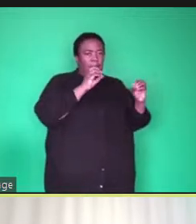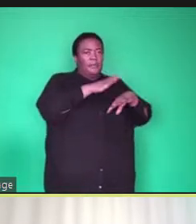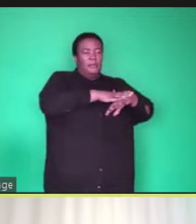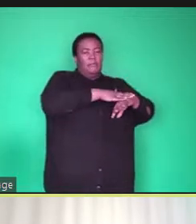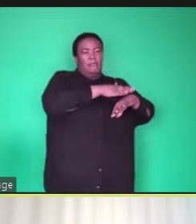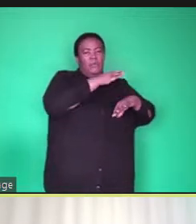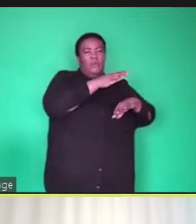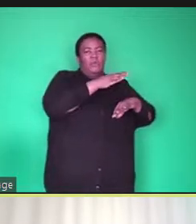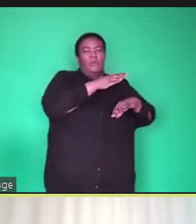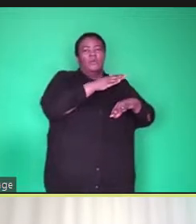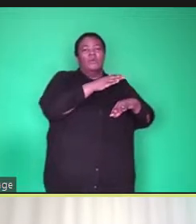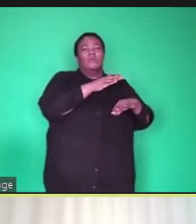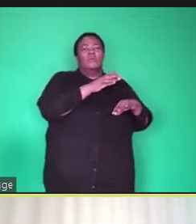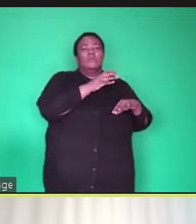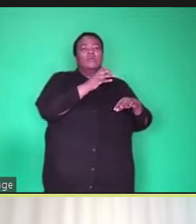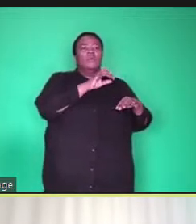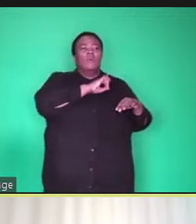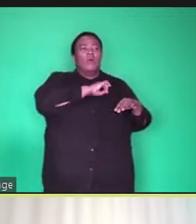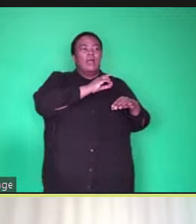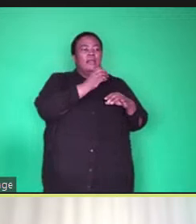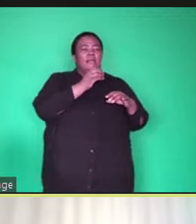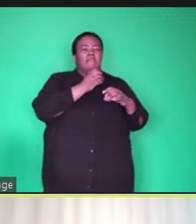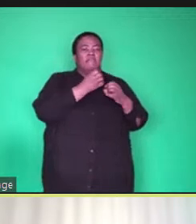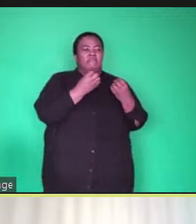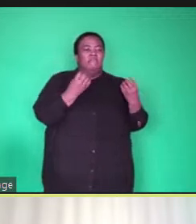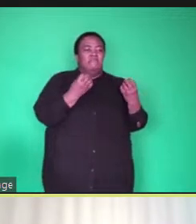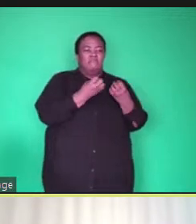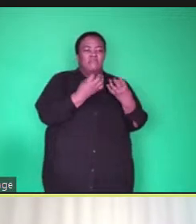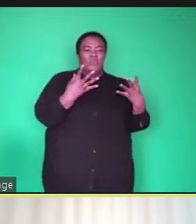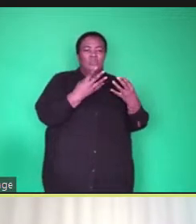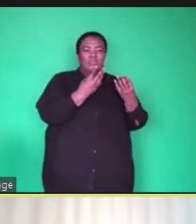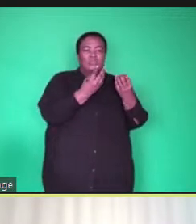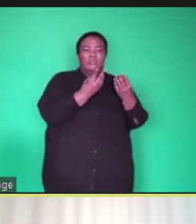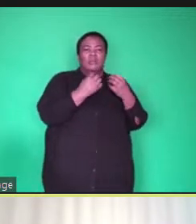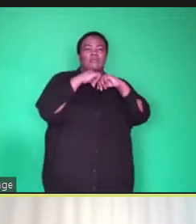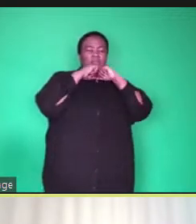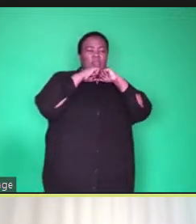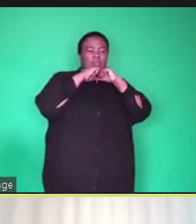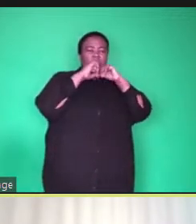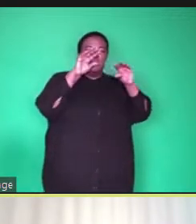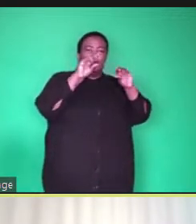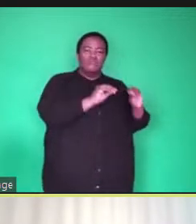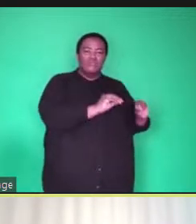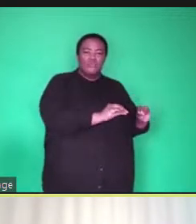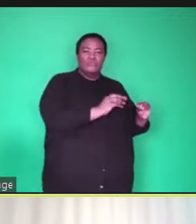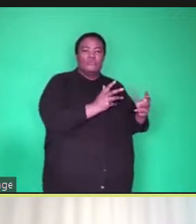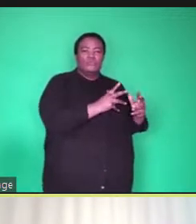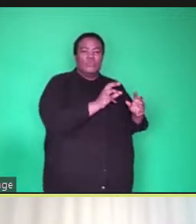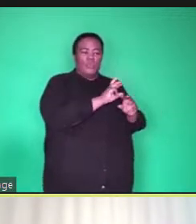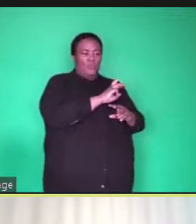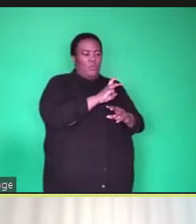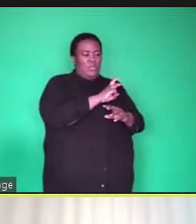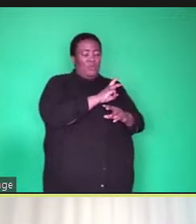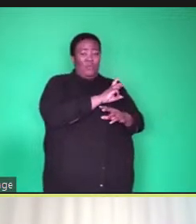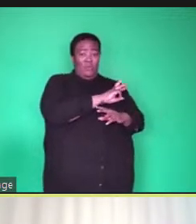parents in the Western Cape because of these urban rural linkages.